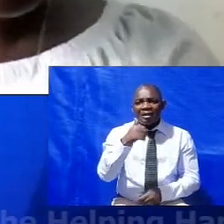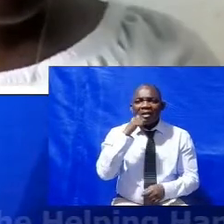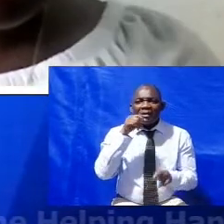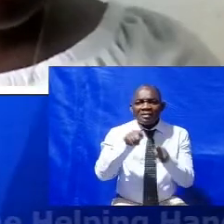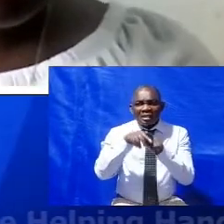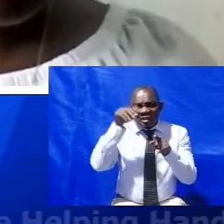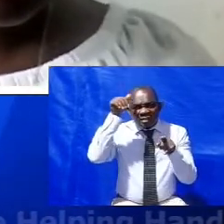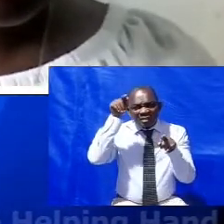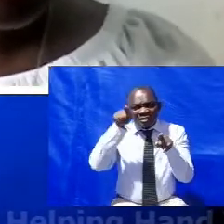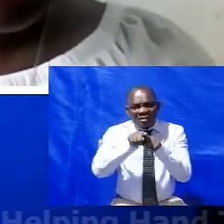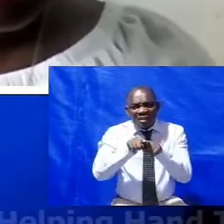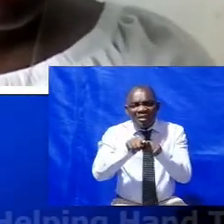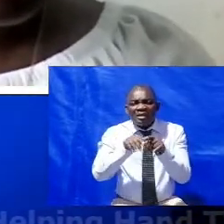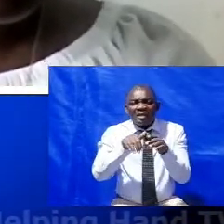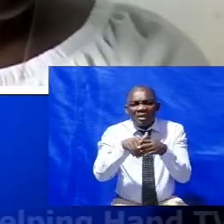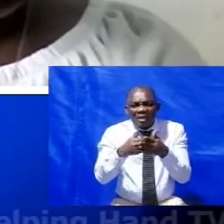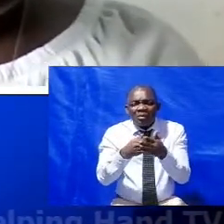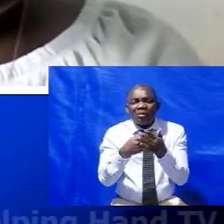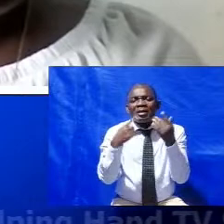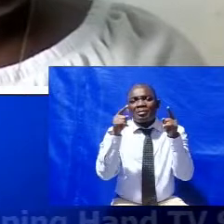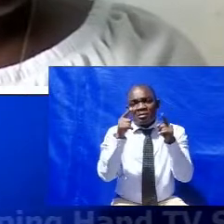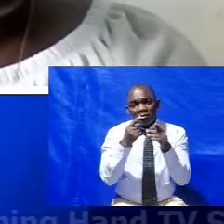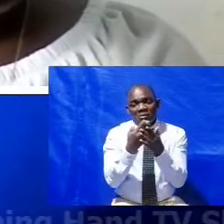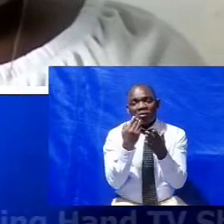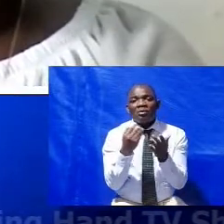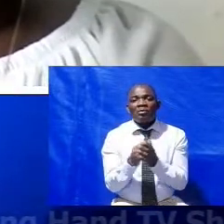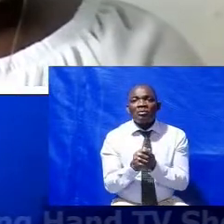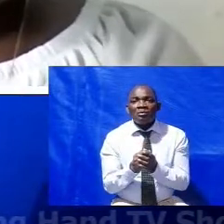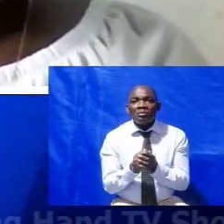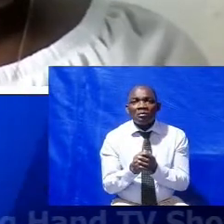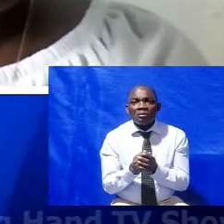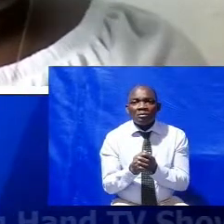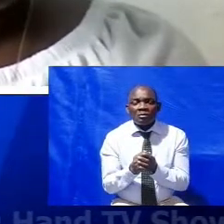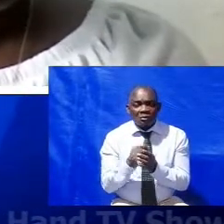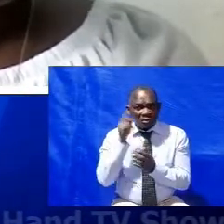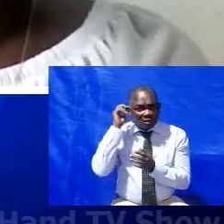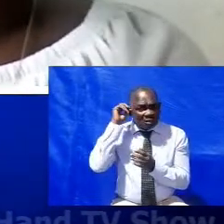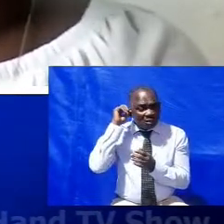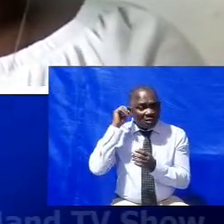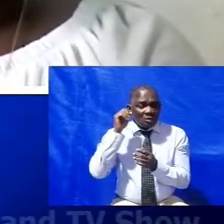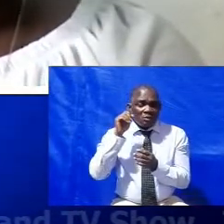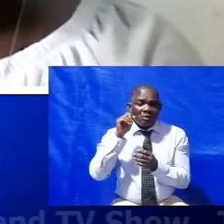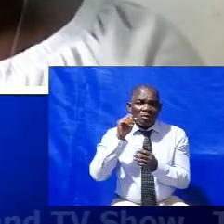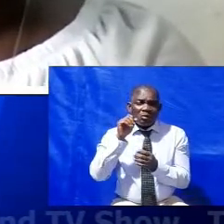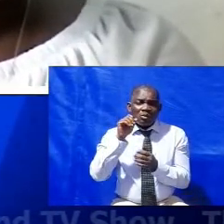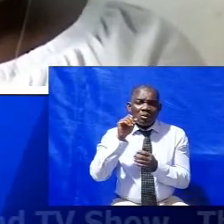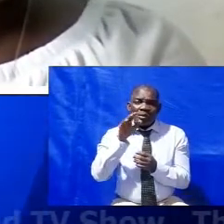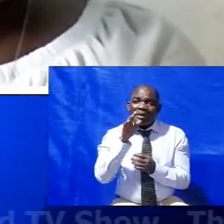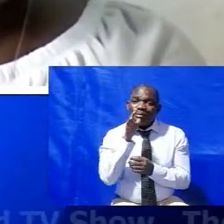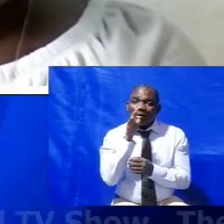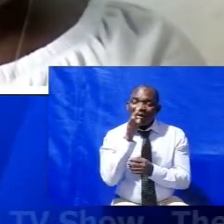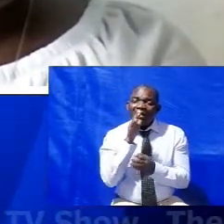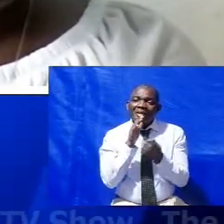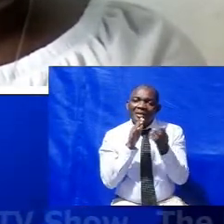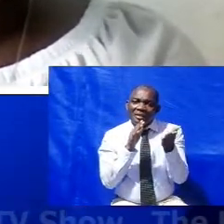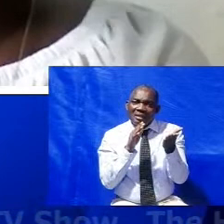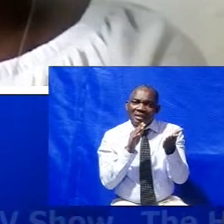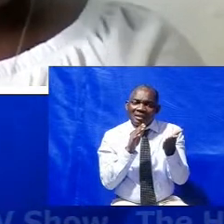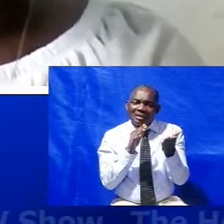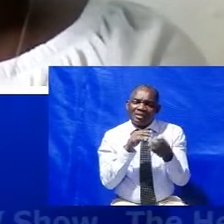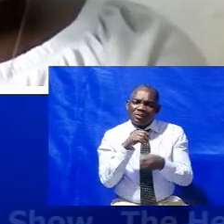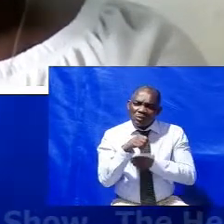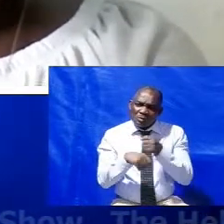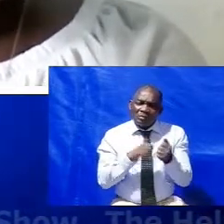about your three siblings before we shift the discussion. They will be your responsibility. Your mother